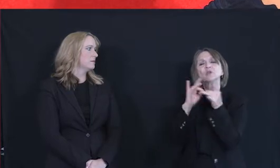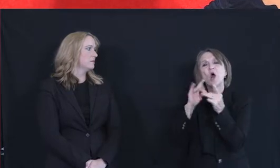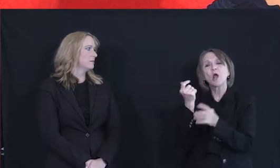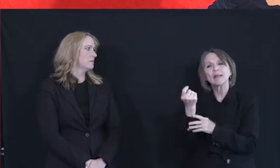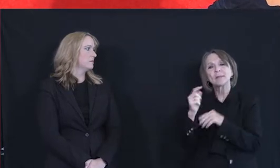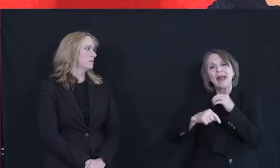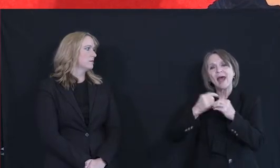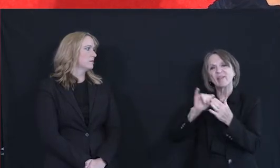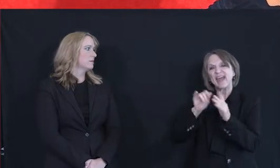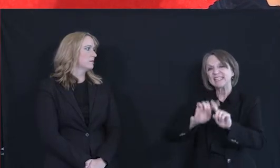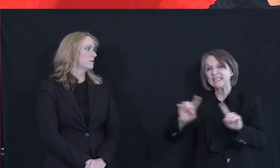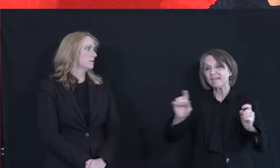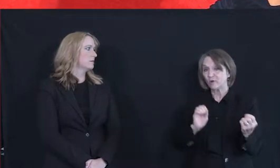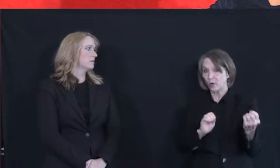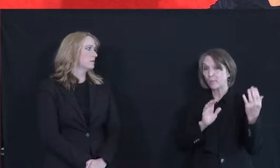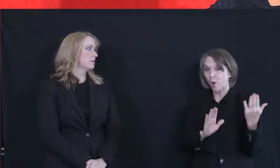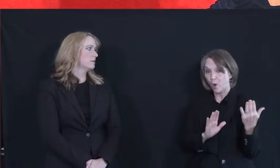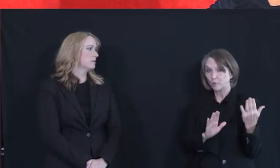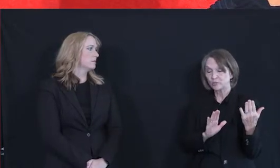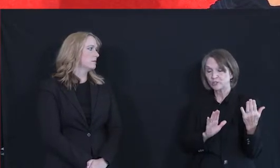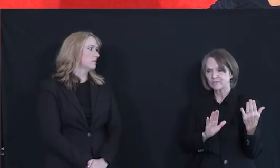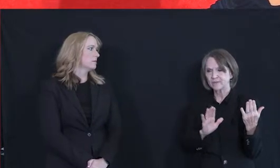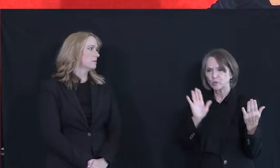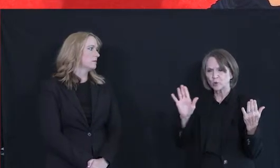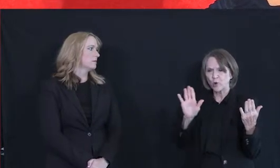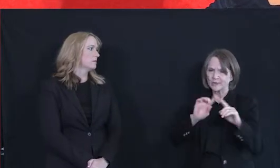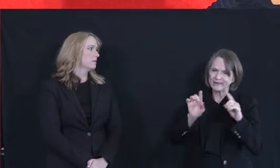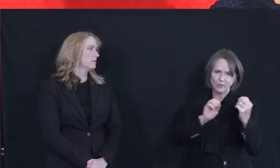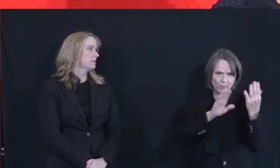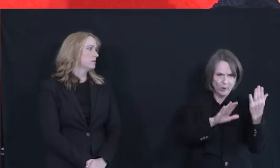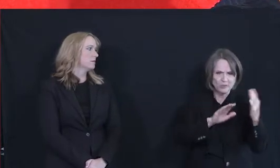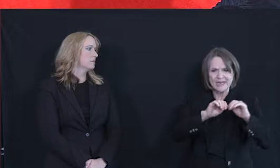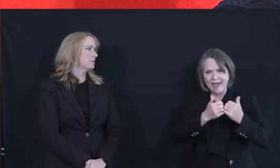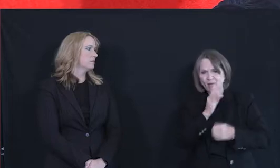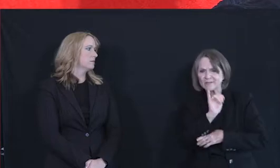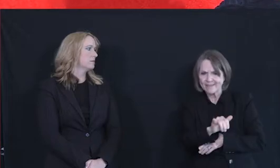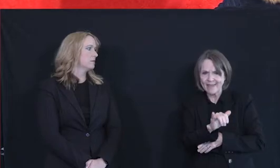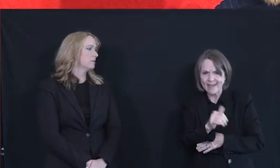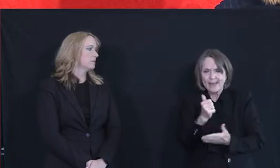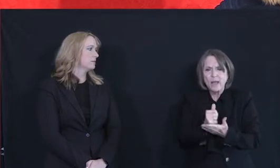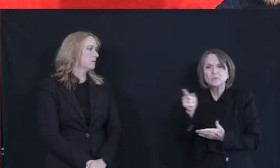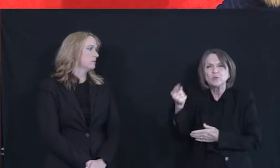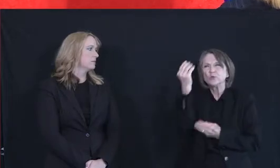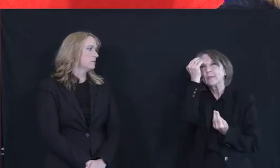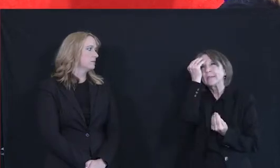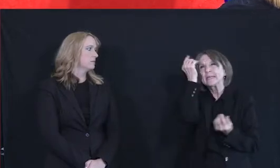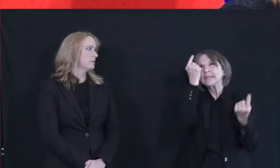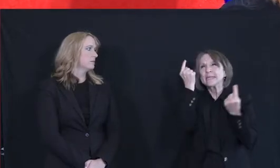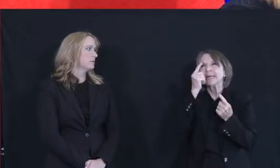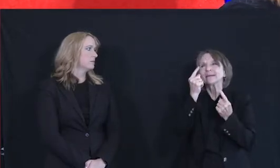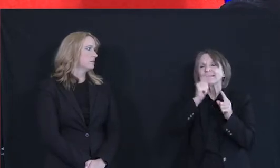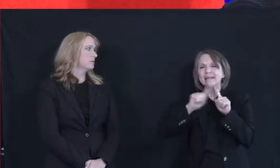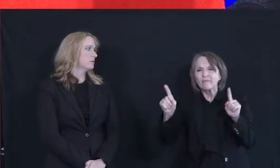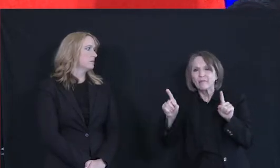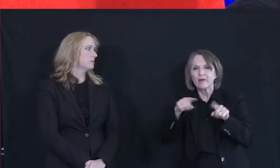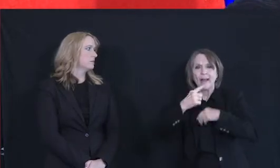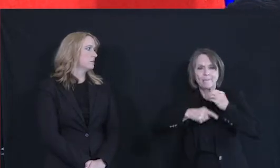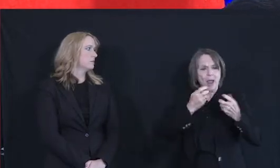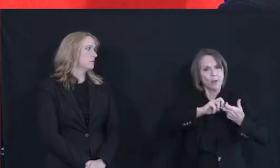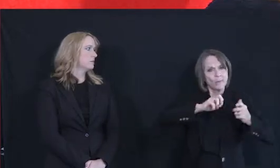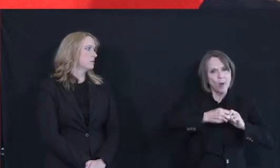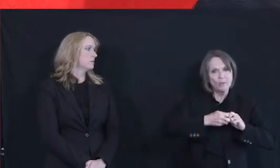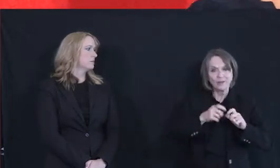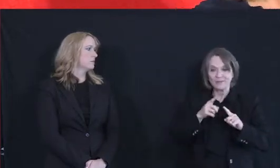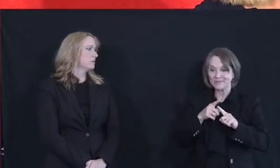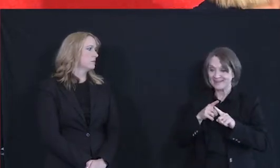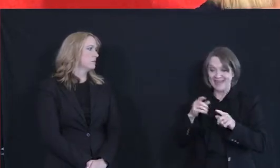how that different approach has helped you to to think differently about problems as you've had the chance to be